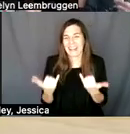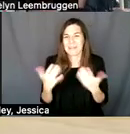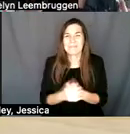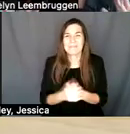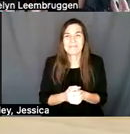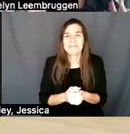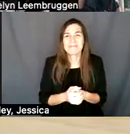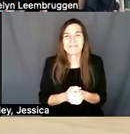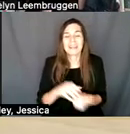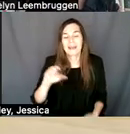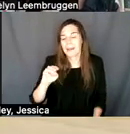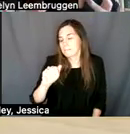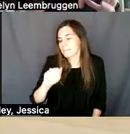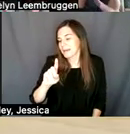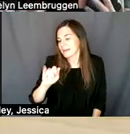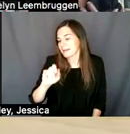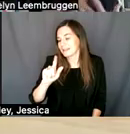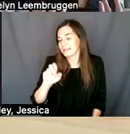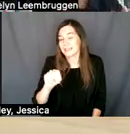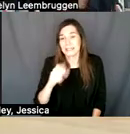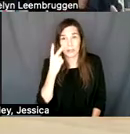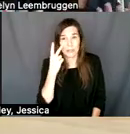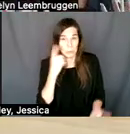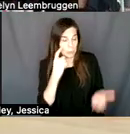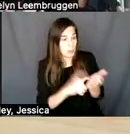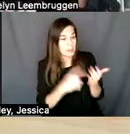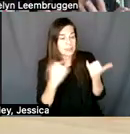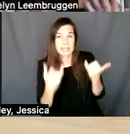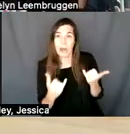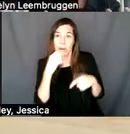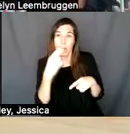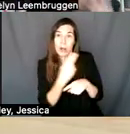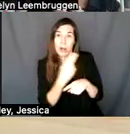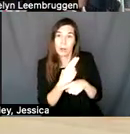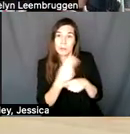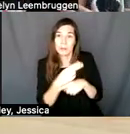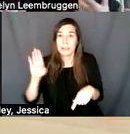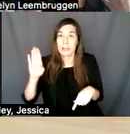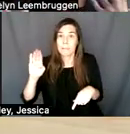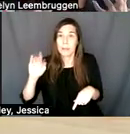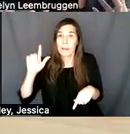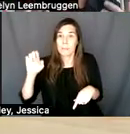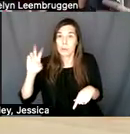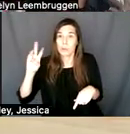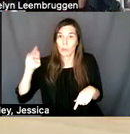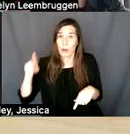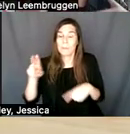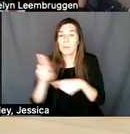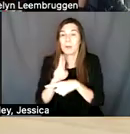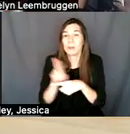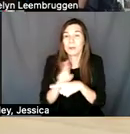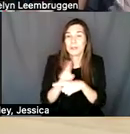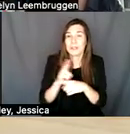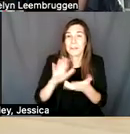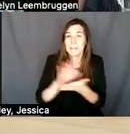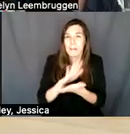like a lot of things now these days, instead of being shipped with like bubble wrap, are shipped with crumpled paper because yeah. they're very good at it's very Uh-huh. good